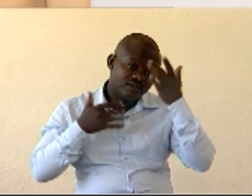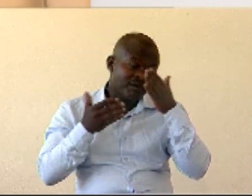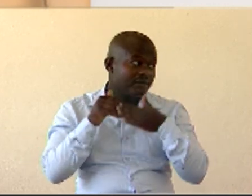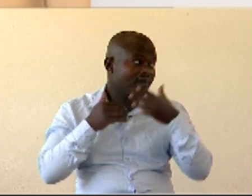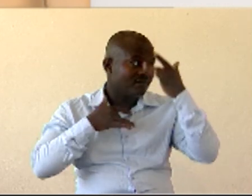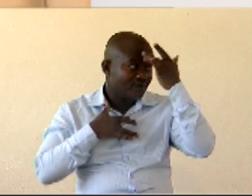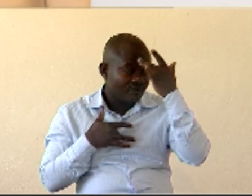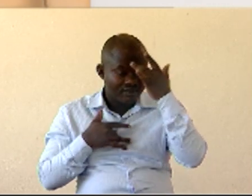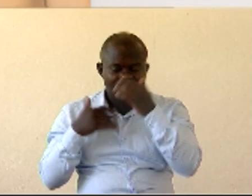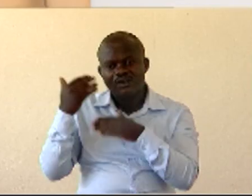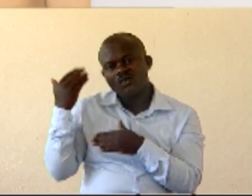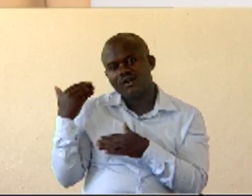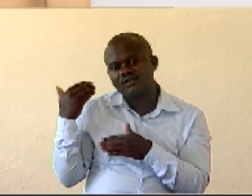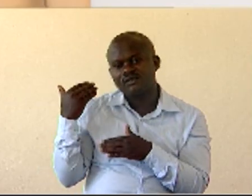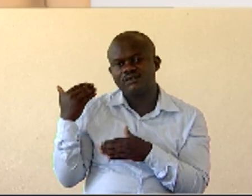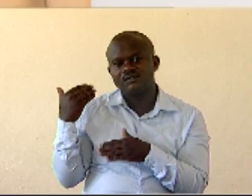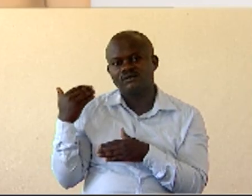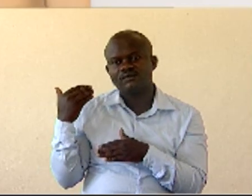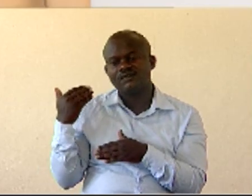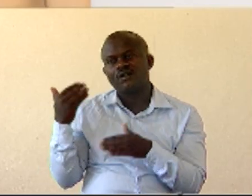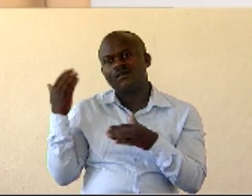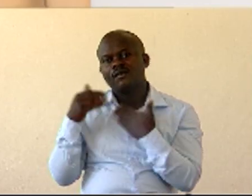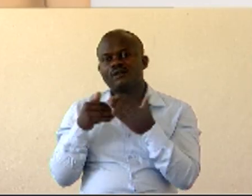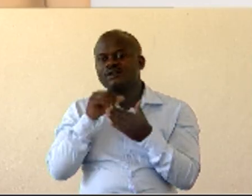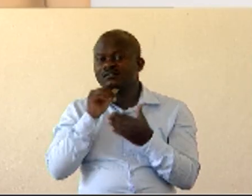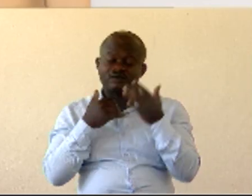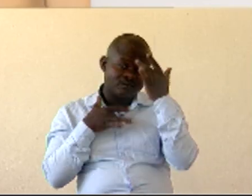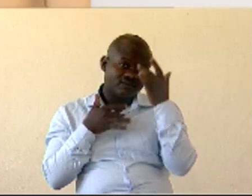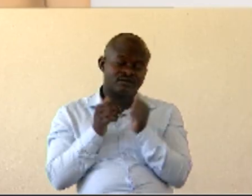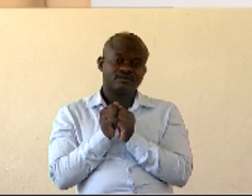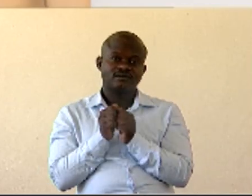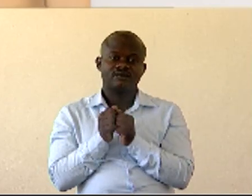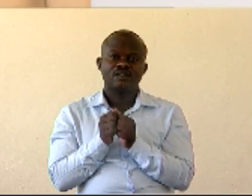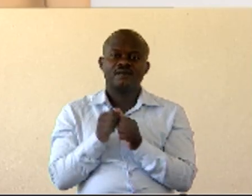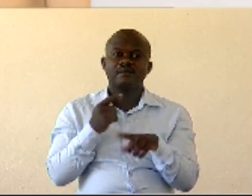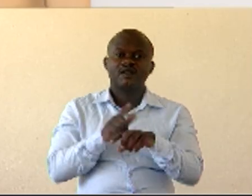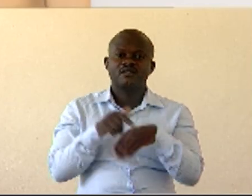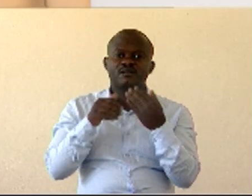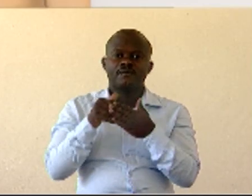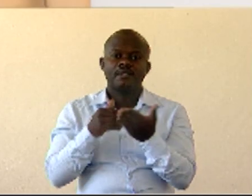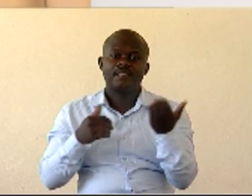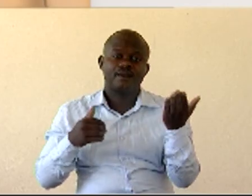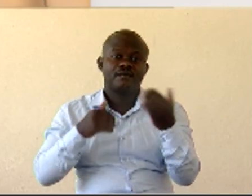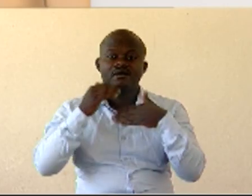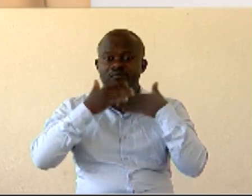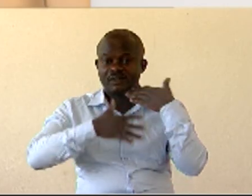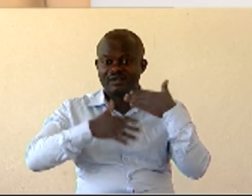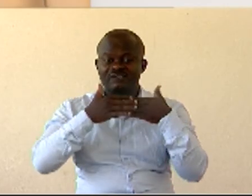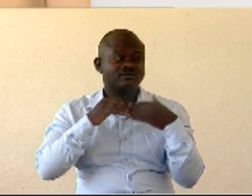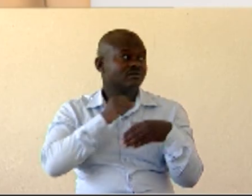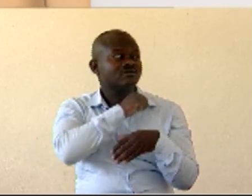patient was not affected. But when he gets the blood that has been